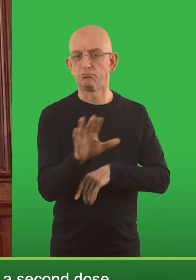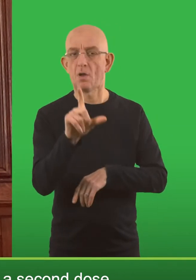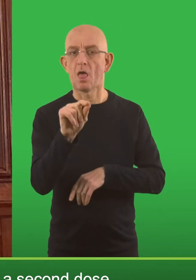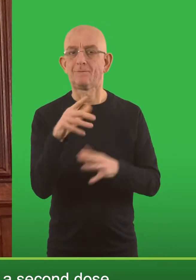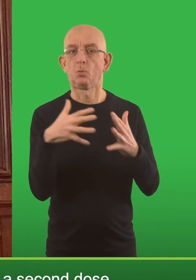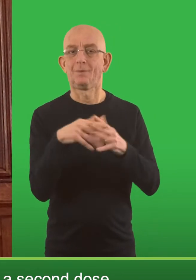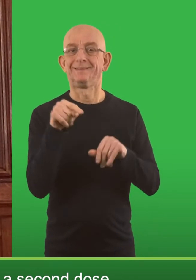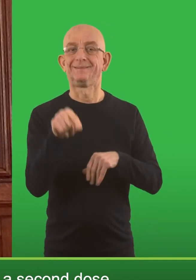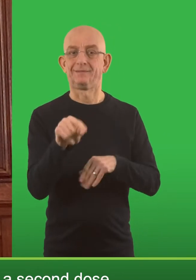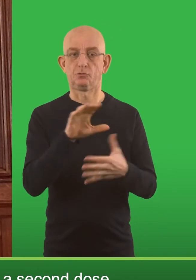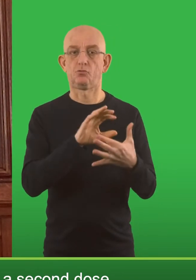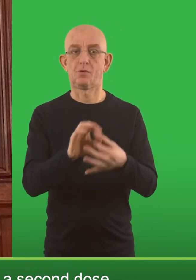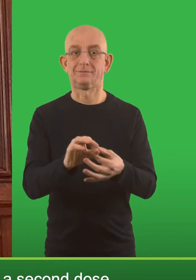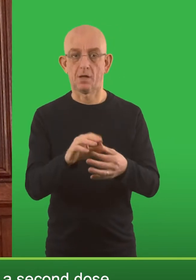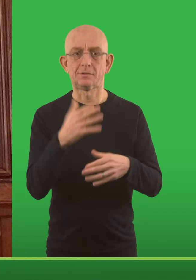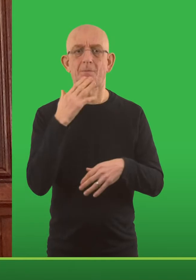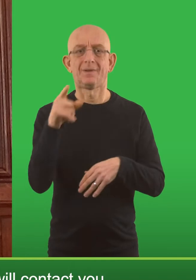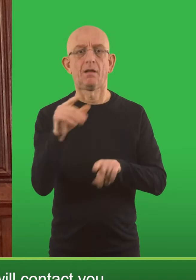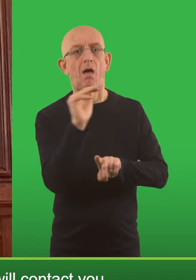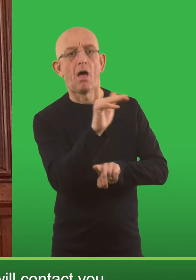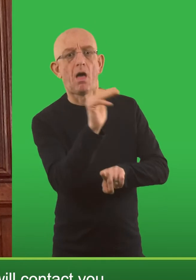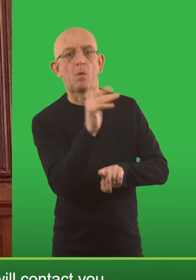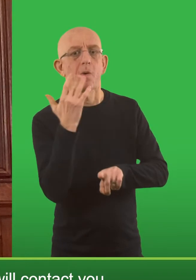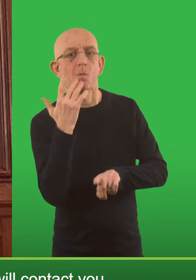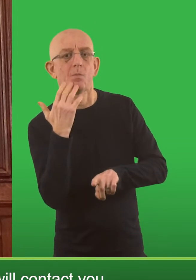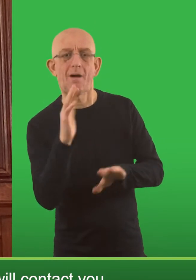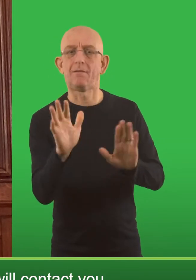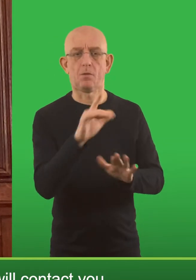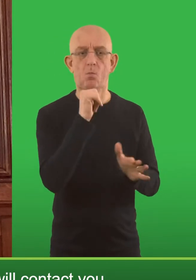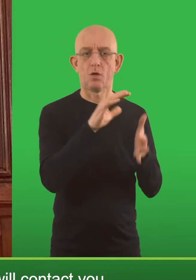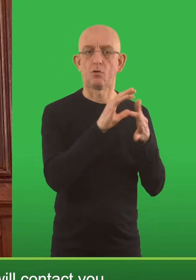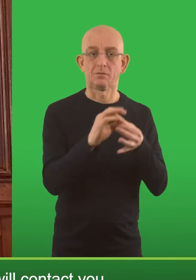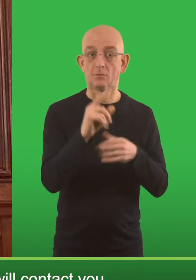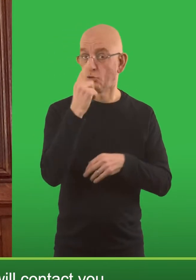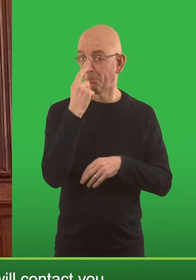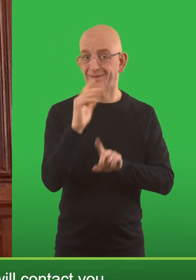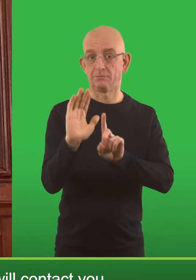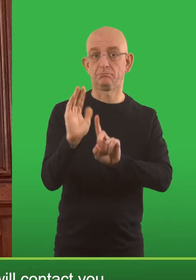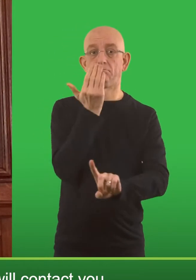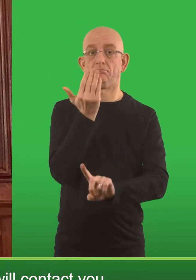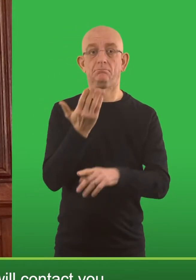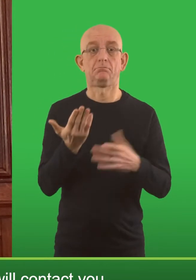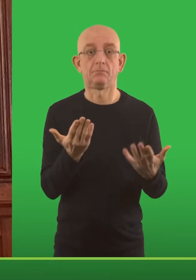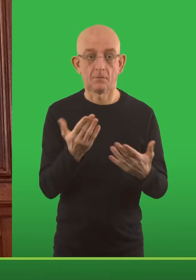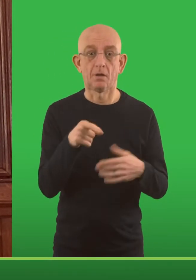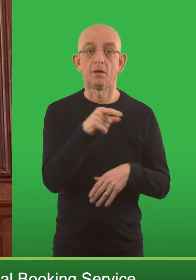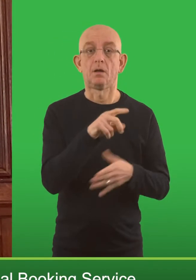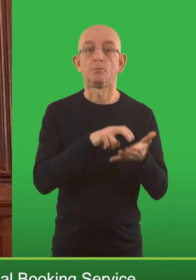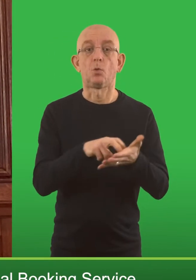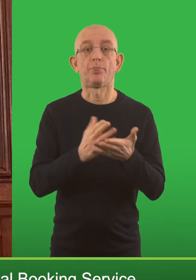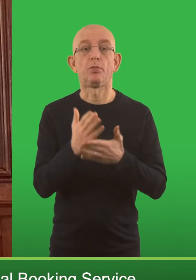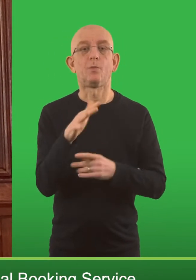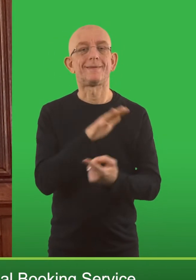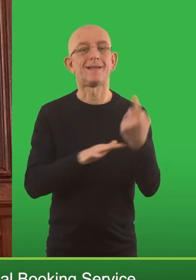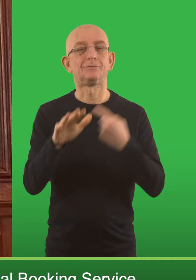their turn, and at about 11 weeks. Please don't contact your practice, they will contact you, but it could be short notice. Those